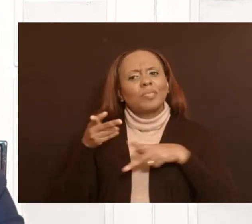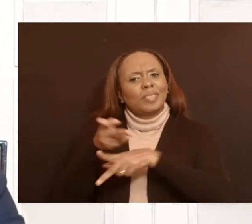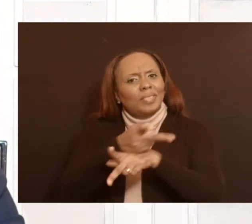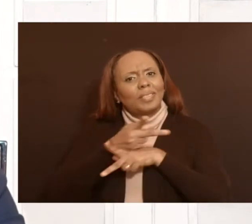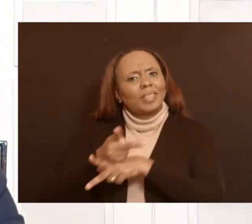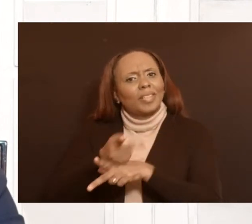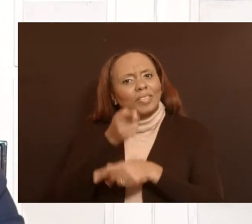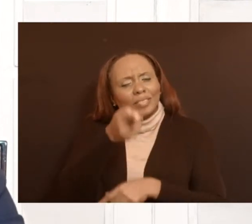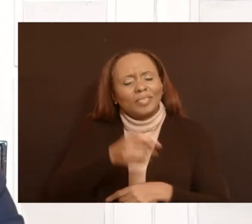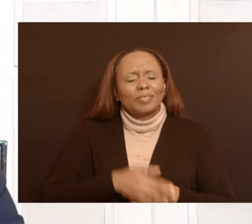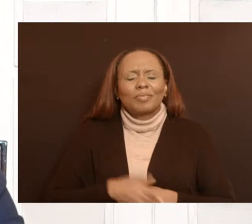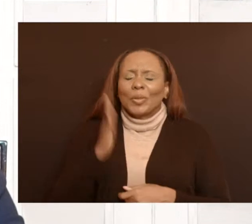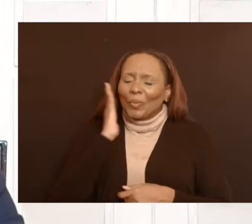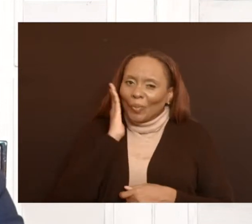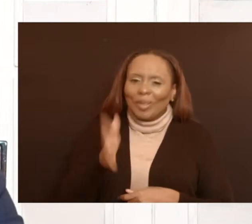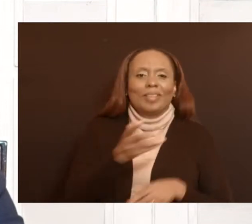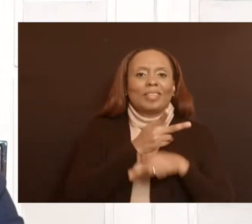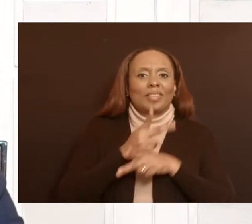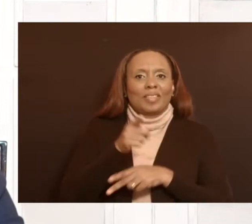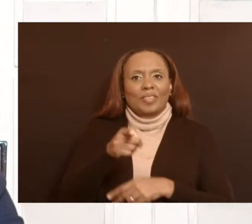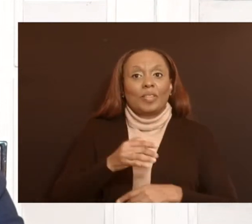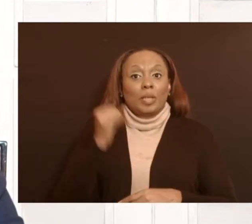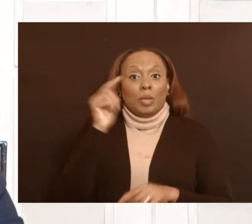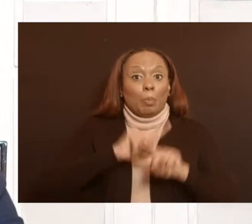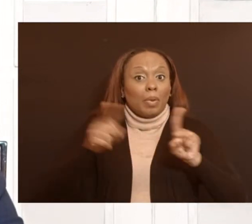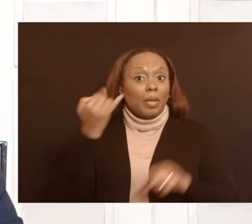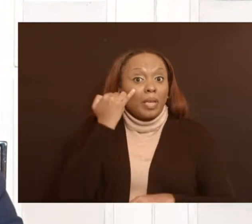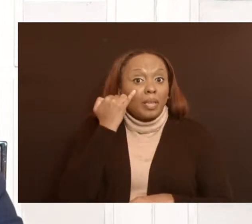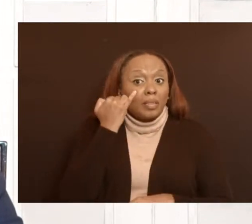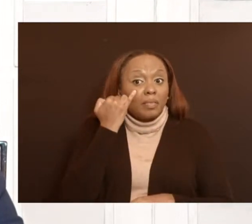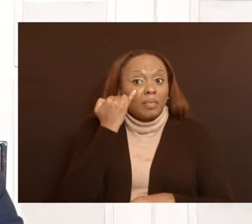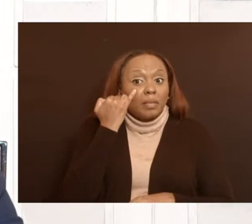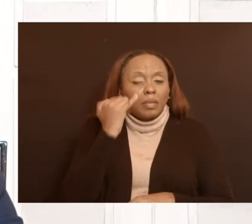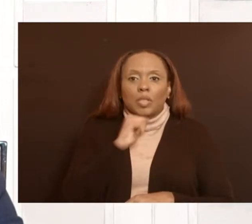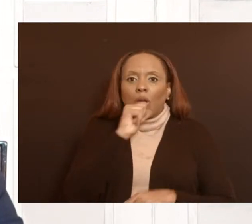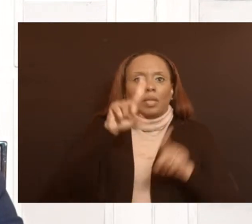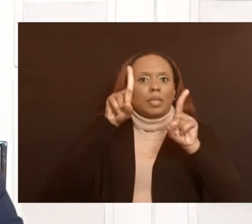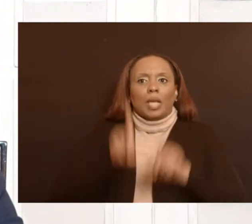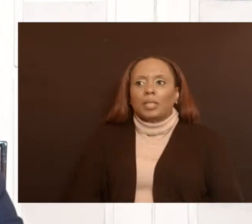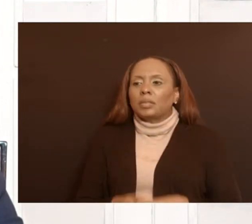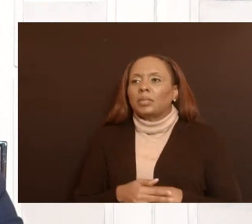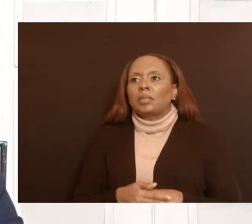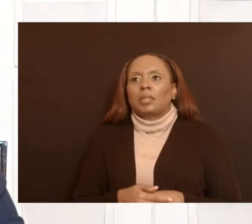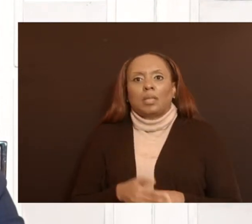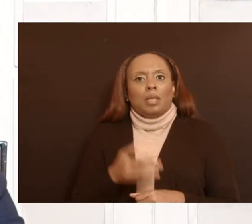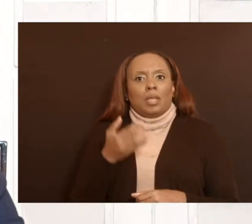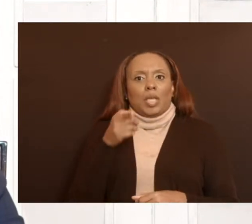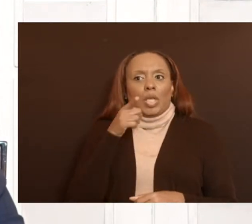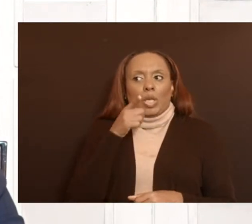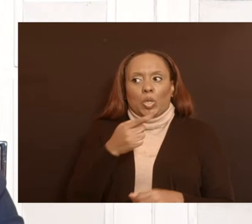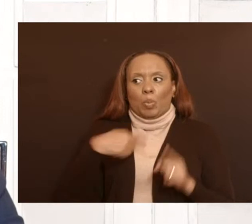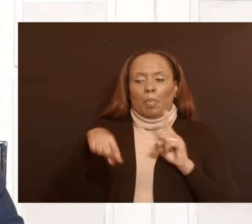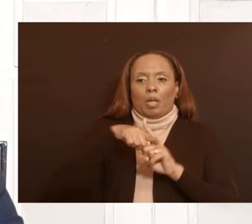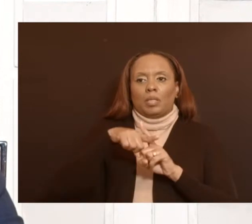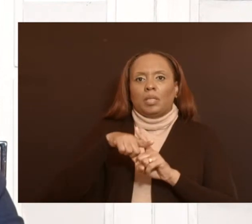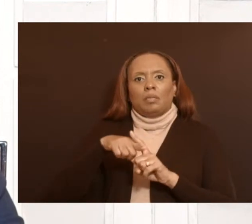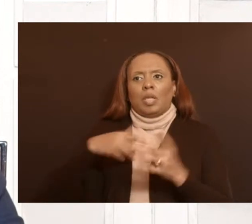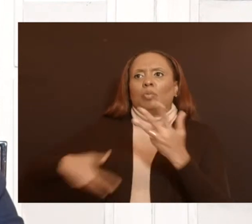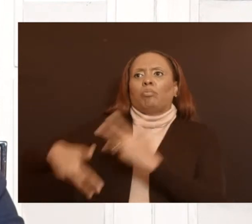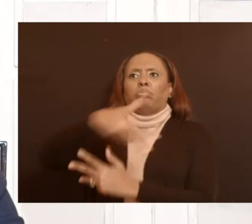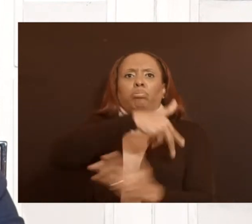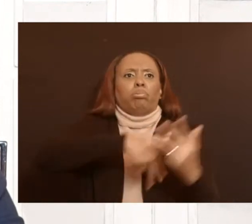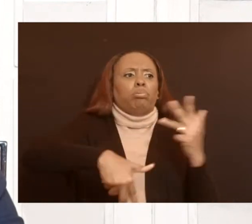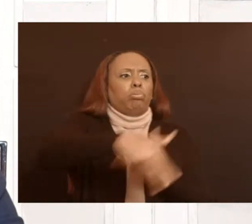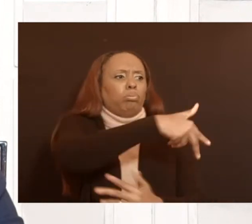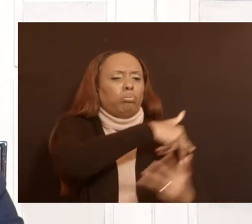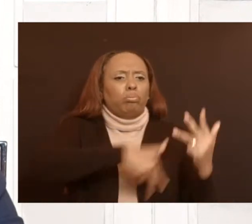you. But you have the potential to spread it throughout the community. You have the potential to spread it to unvaccinated people who might not be as lucky as you.